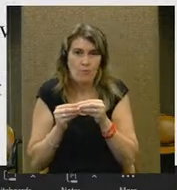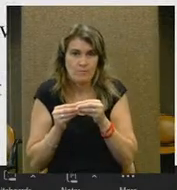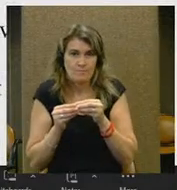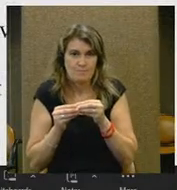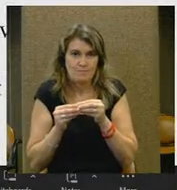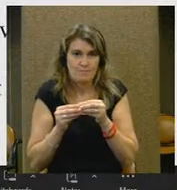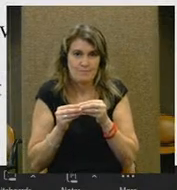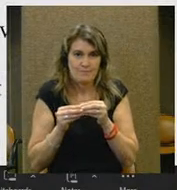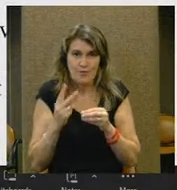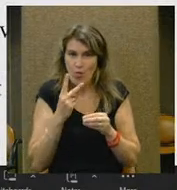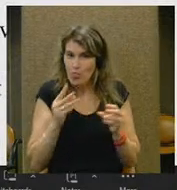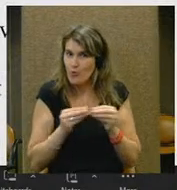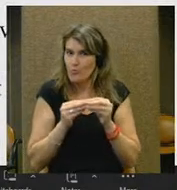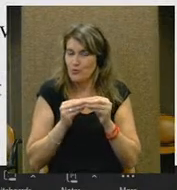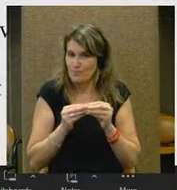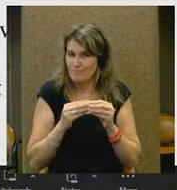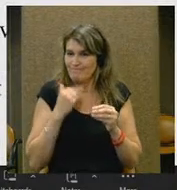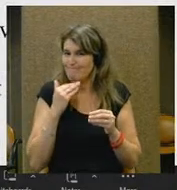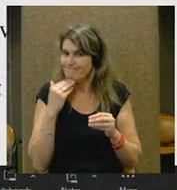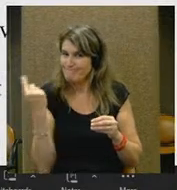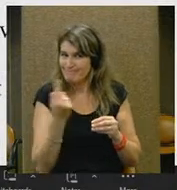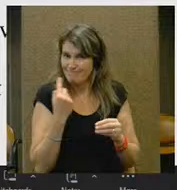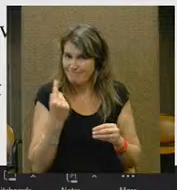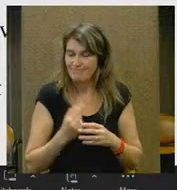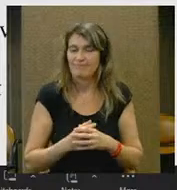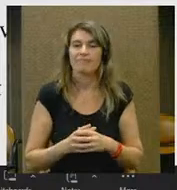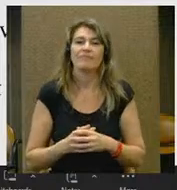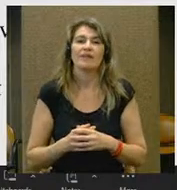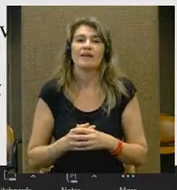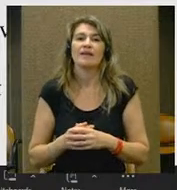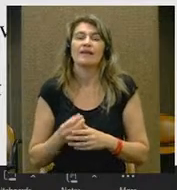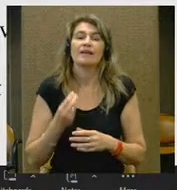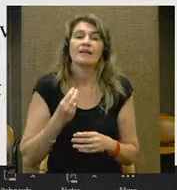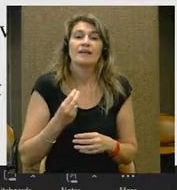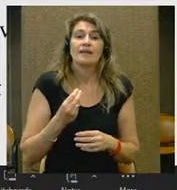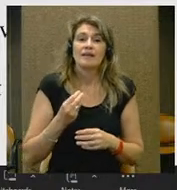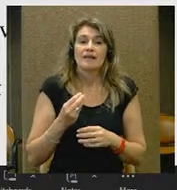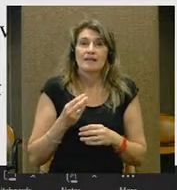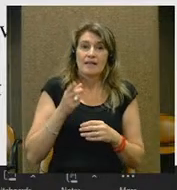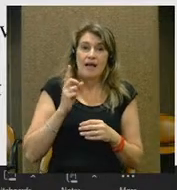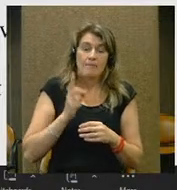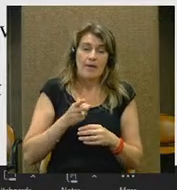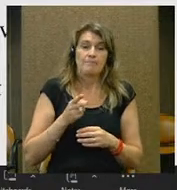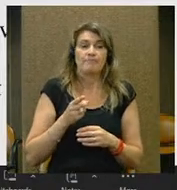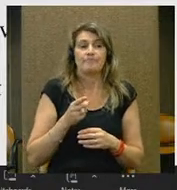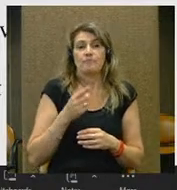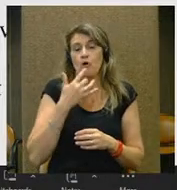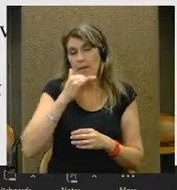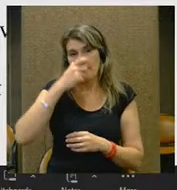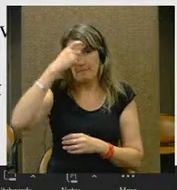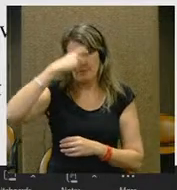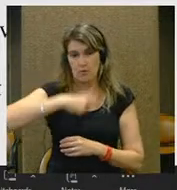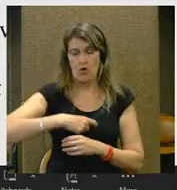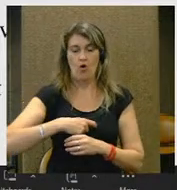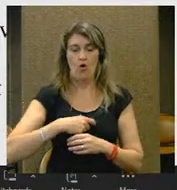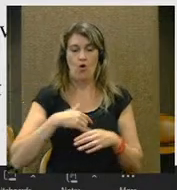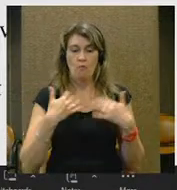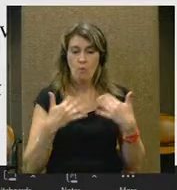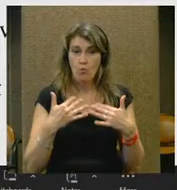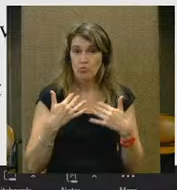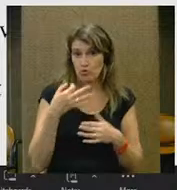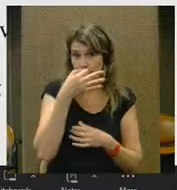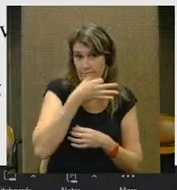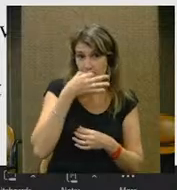But I also want to stress once again, it's not just about the fatalities, right? I mean, when someone overdoses, even if they survive, there can be